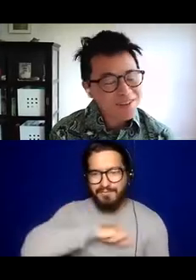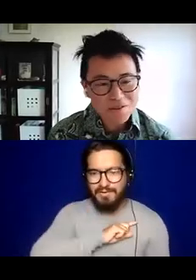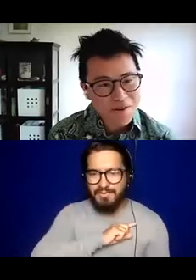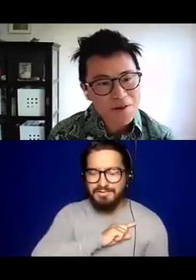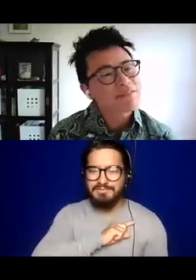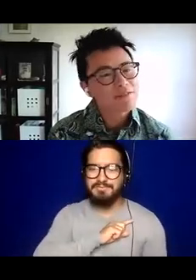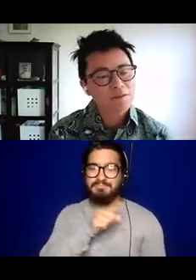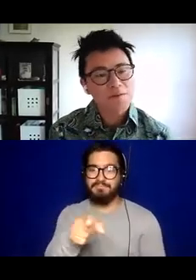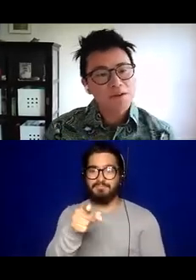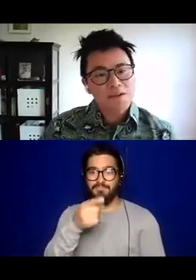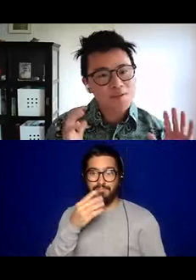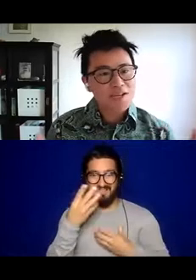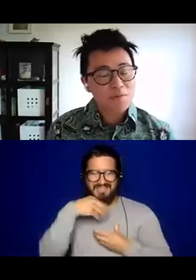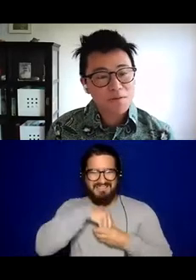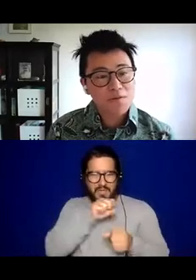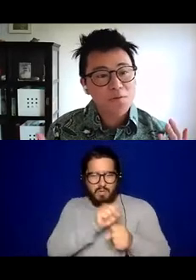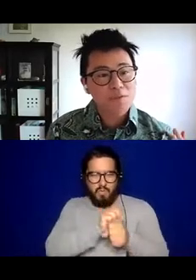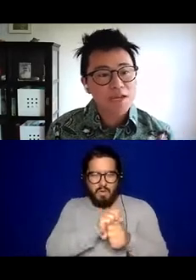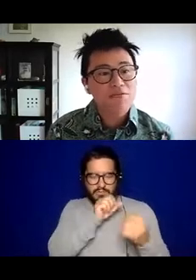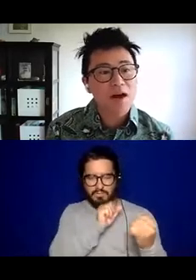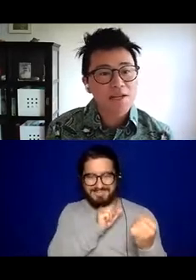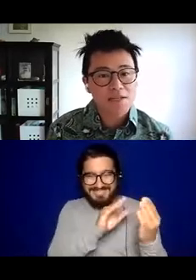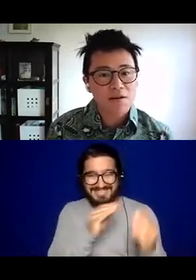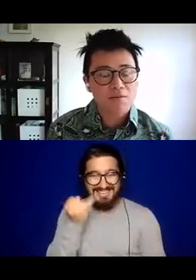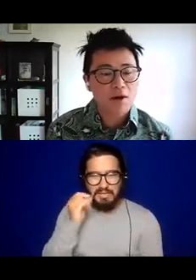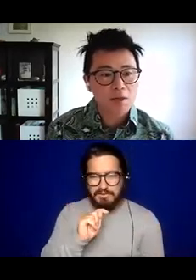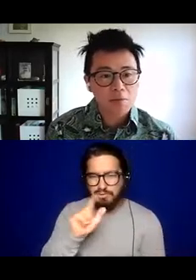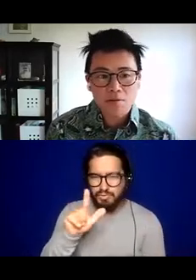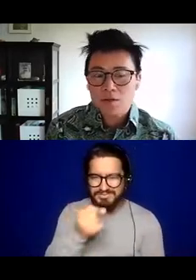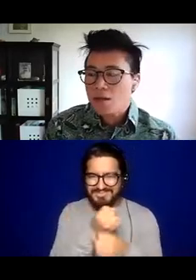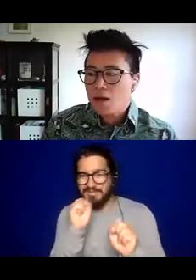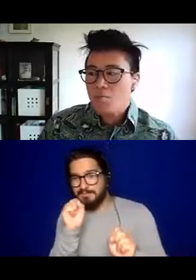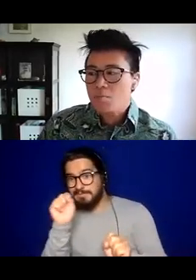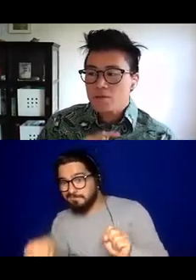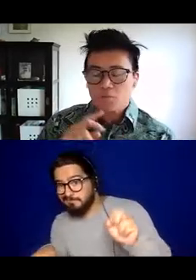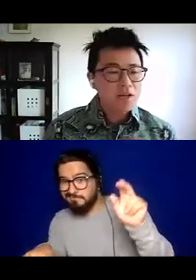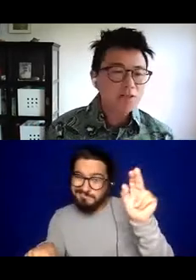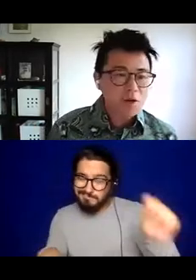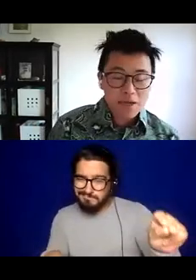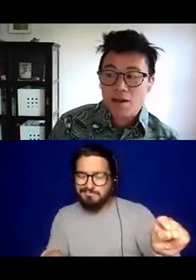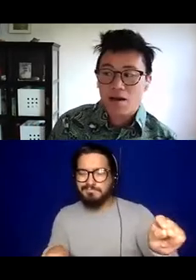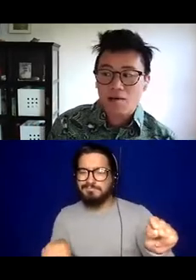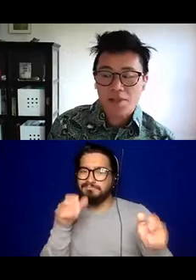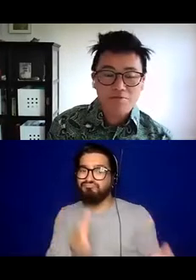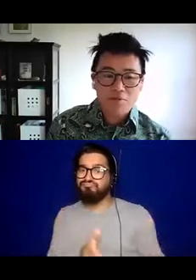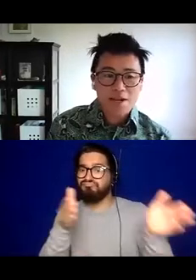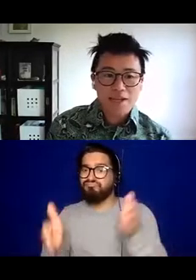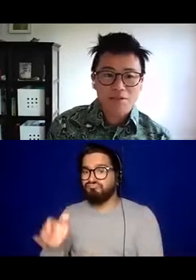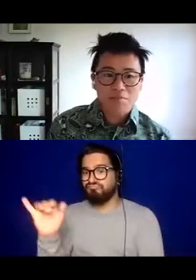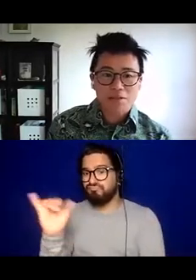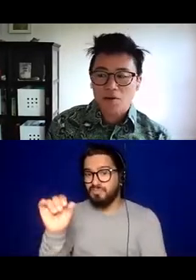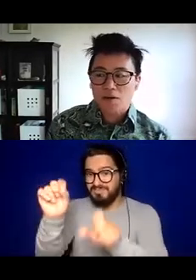whatever internal work we have to do to assess whether the tool is safe for us and our people. We can also jump in on